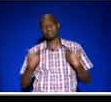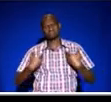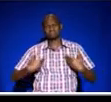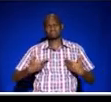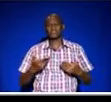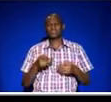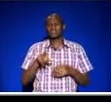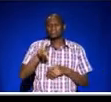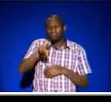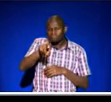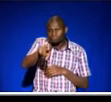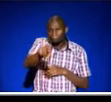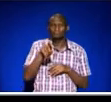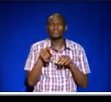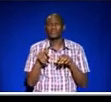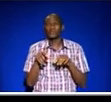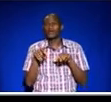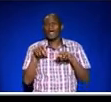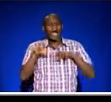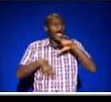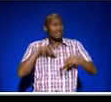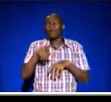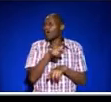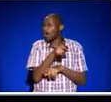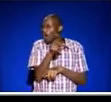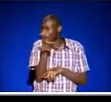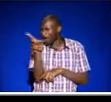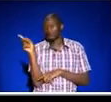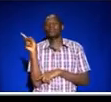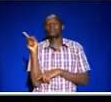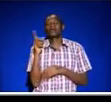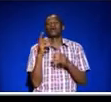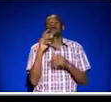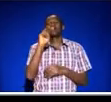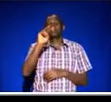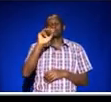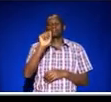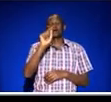small insects, all animals, all these things are matter.